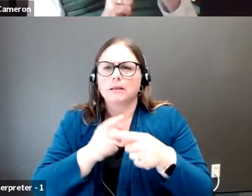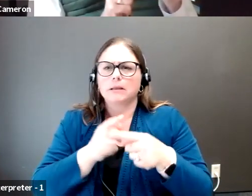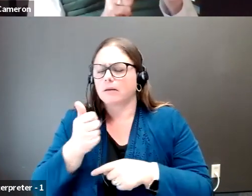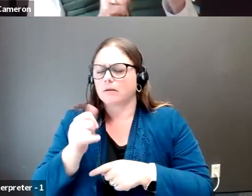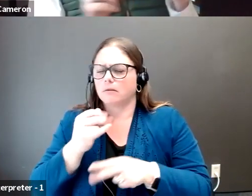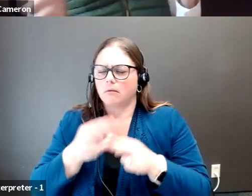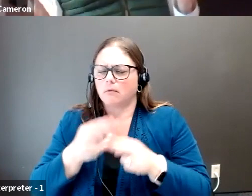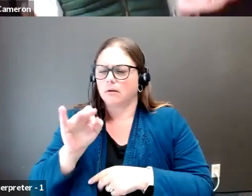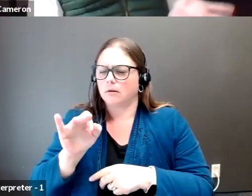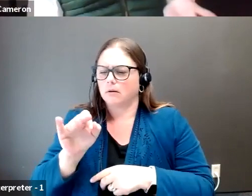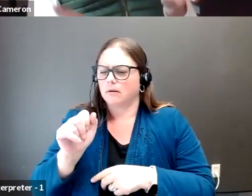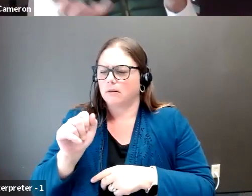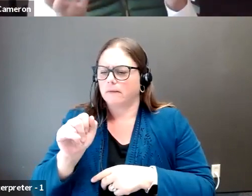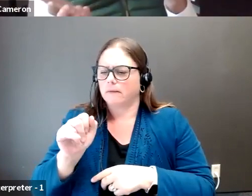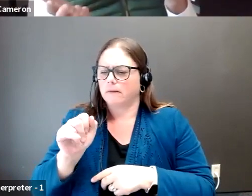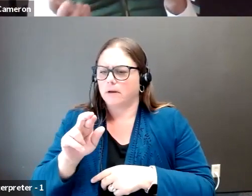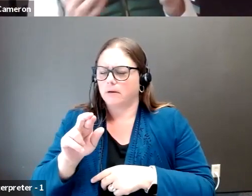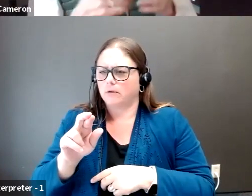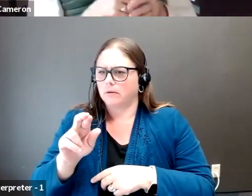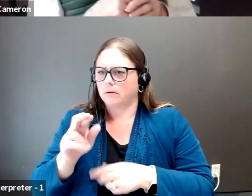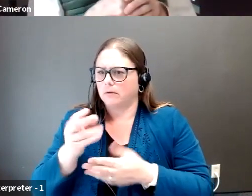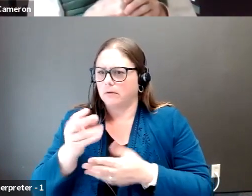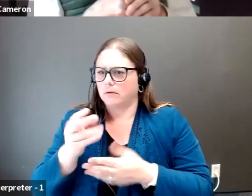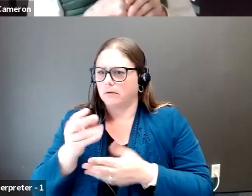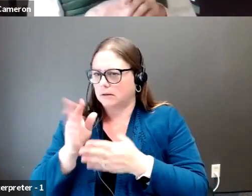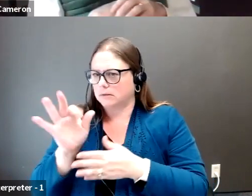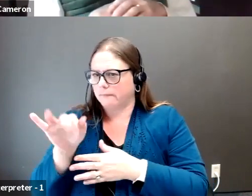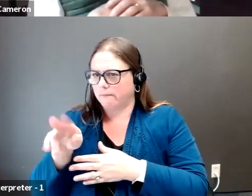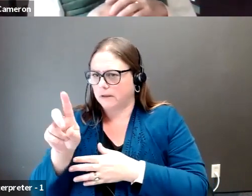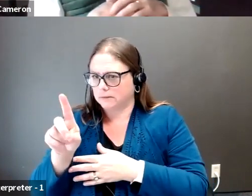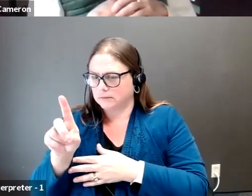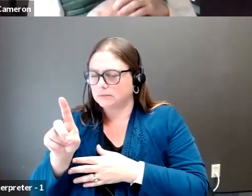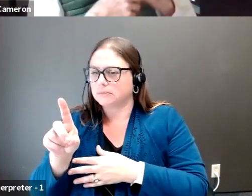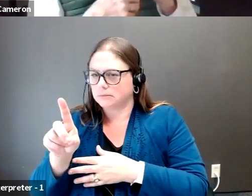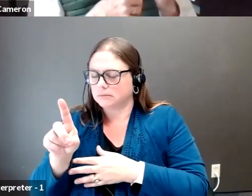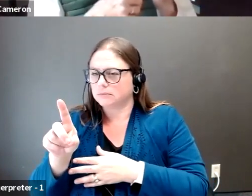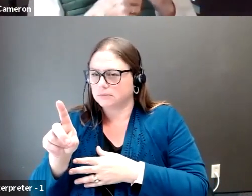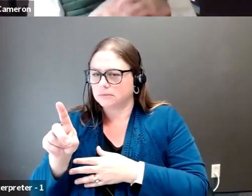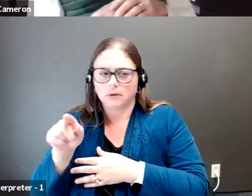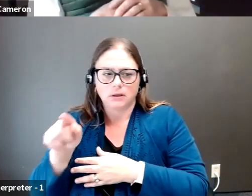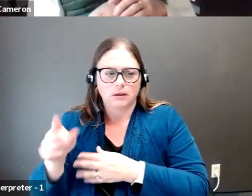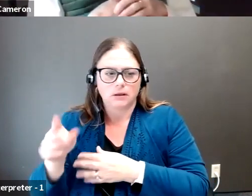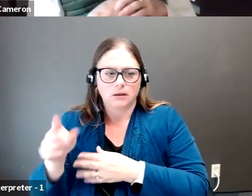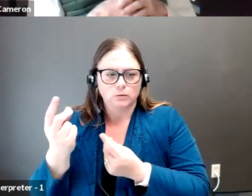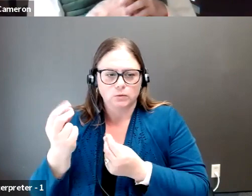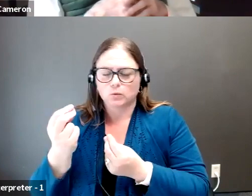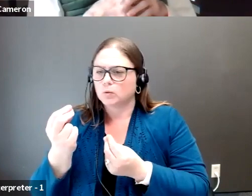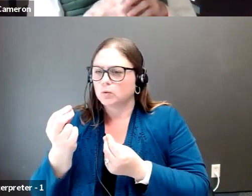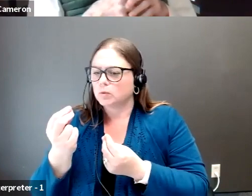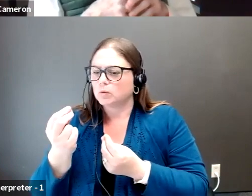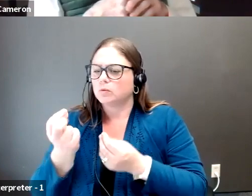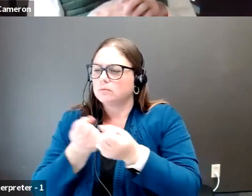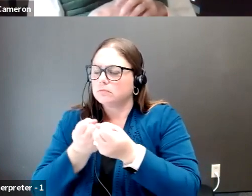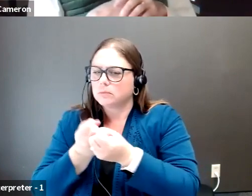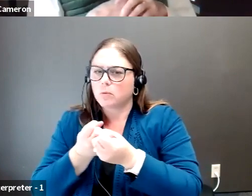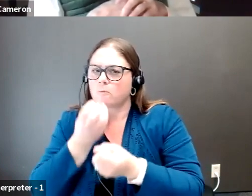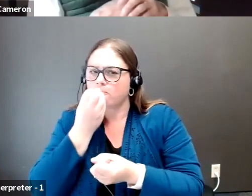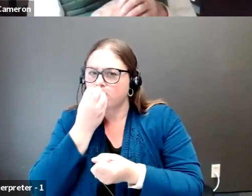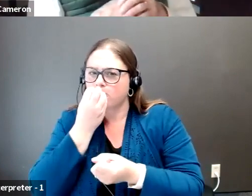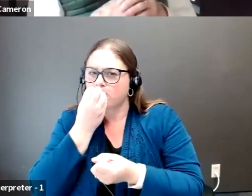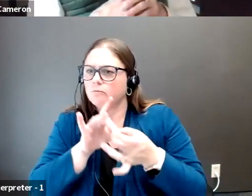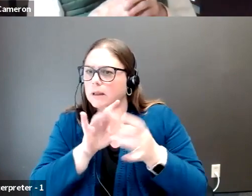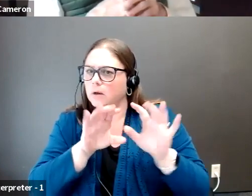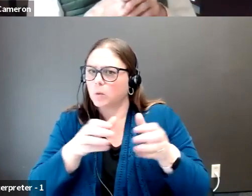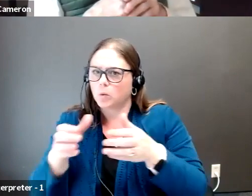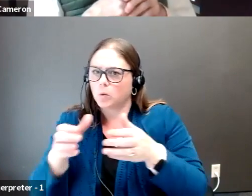Finance Fund, which is helping various groups to food-related groups to get support. Doing a lot of